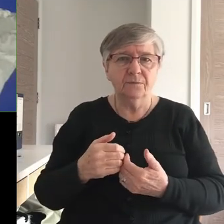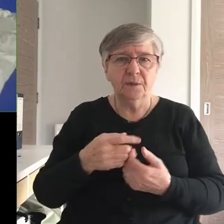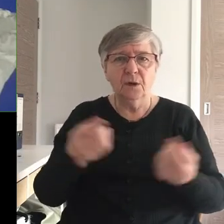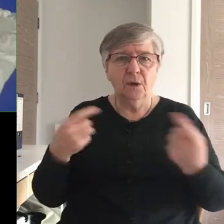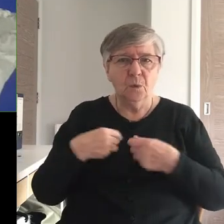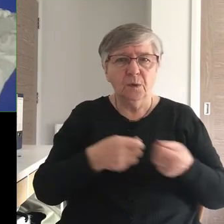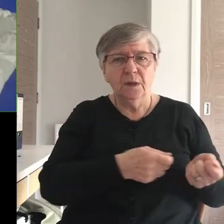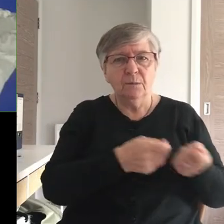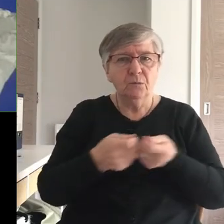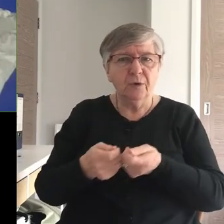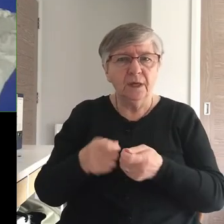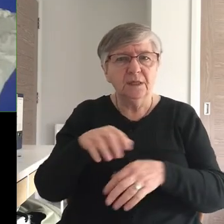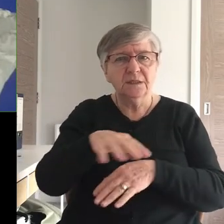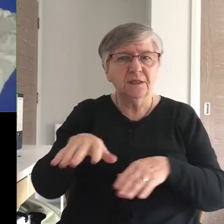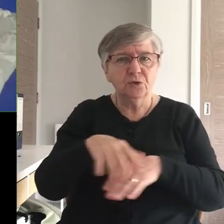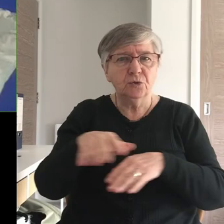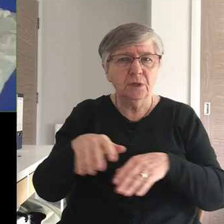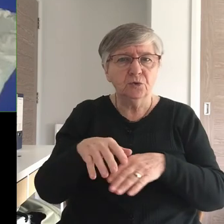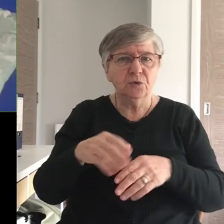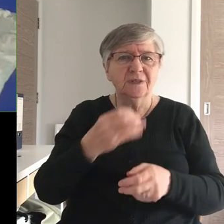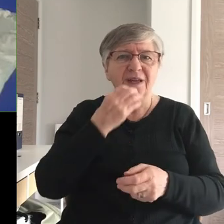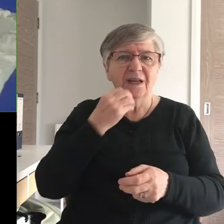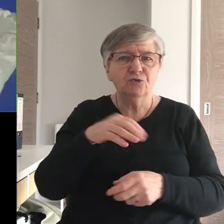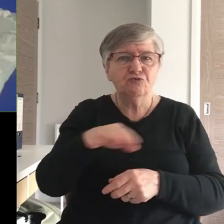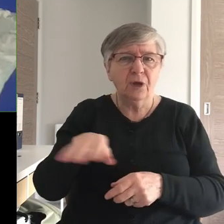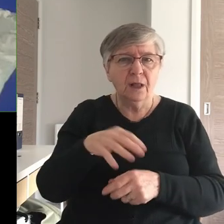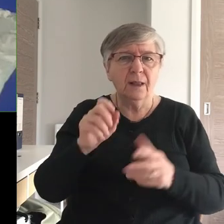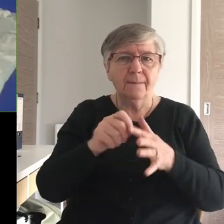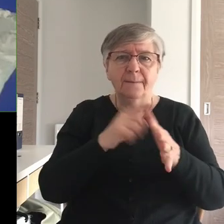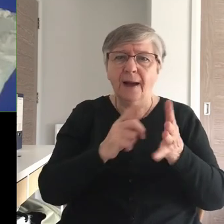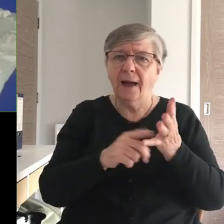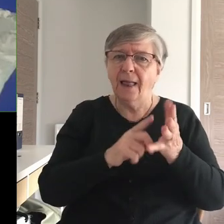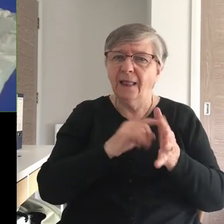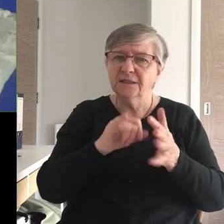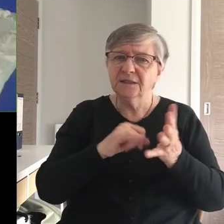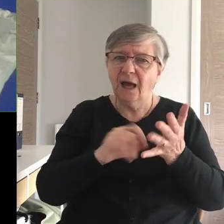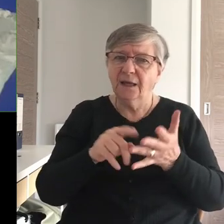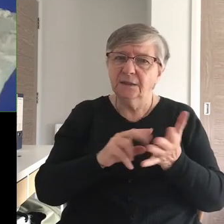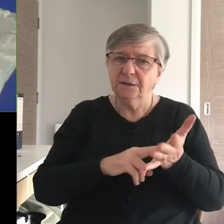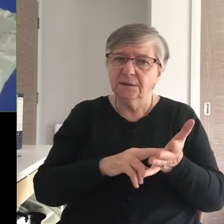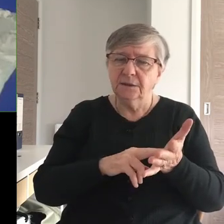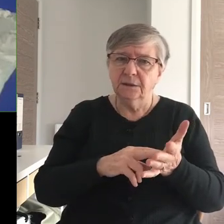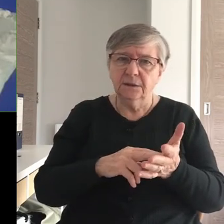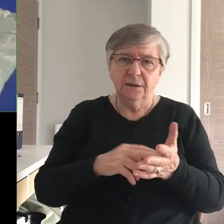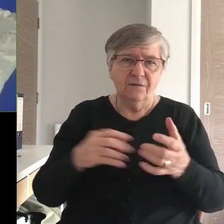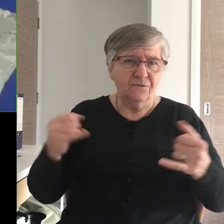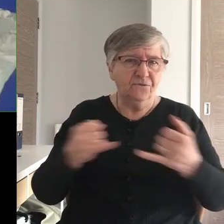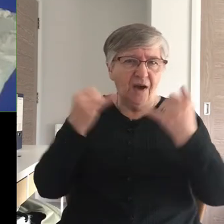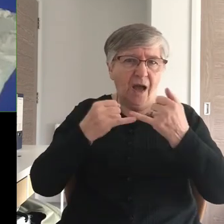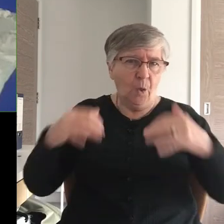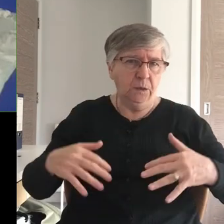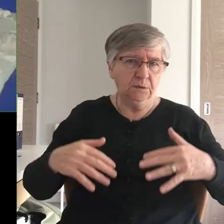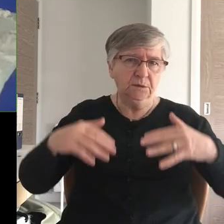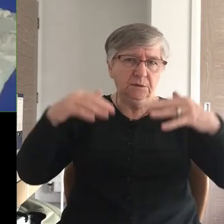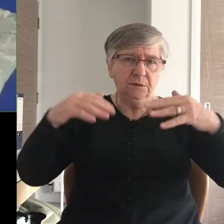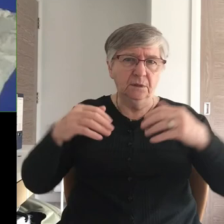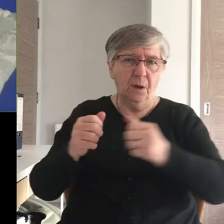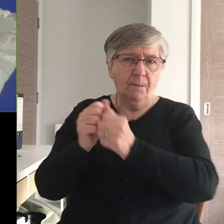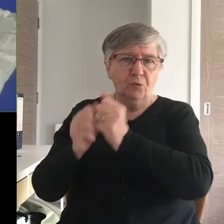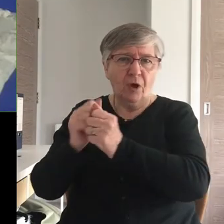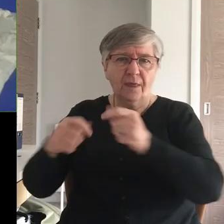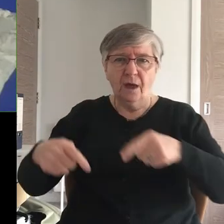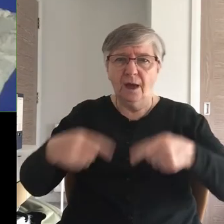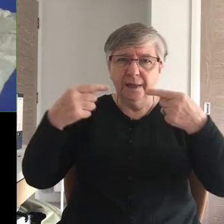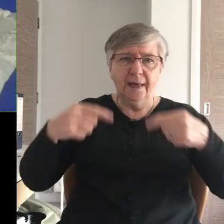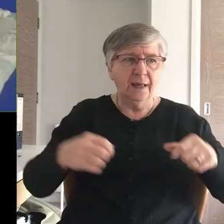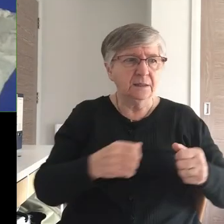We bring before you the situation in Israel-Palestine, the escalating violence, brother fighting against